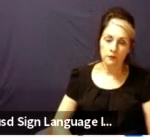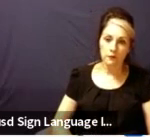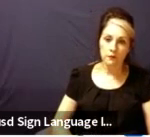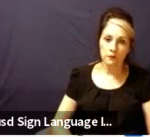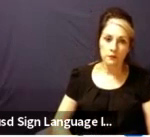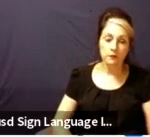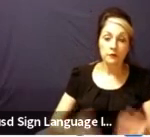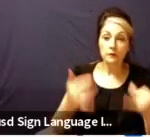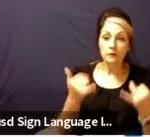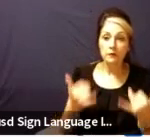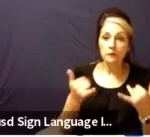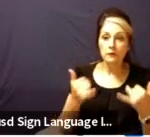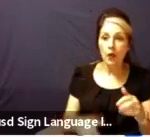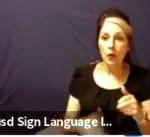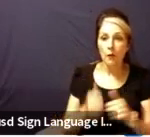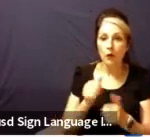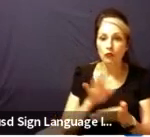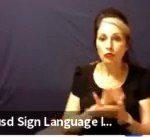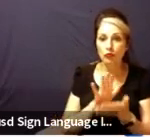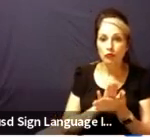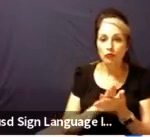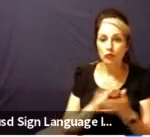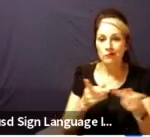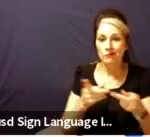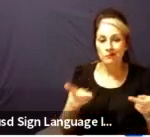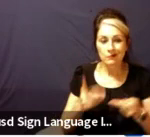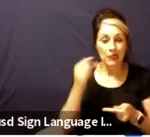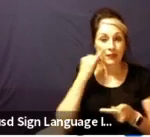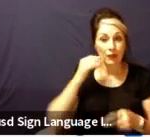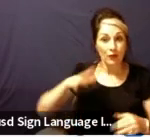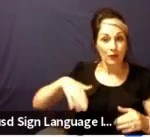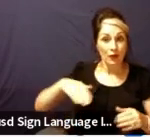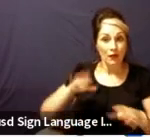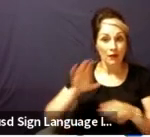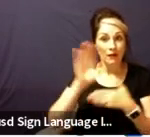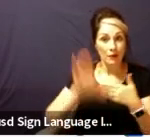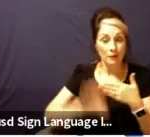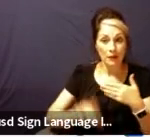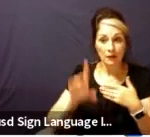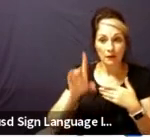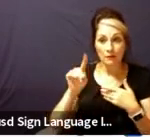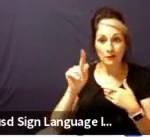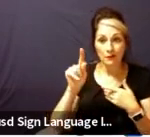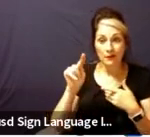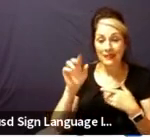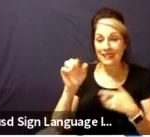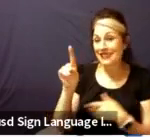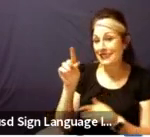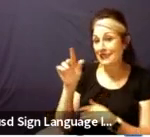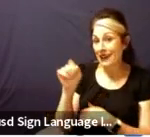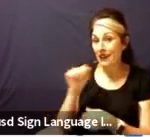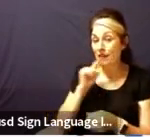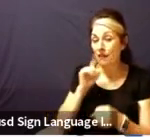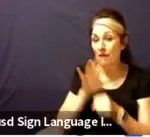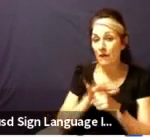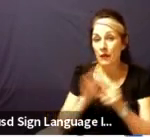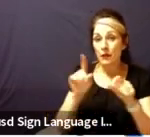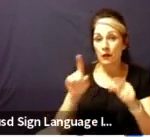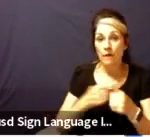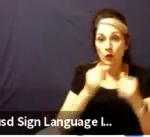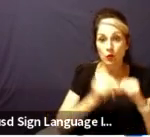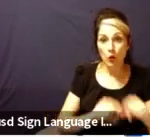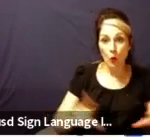Currently, right now, for most school sites, if you have not already completed data confirmation, the first thing that will open up, it would be